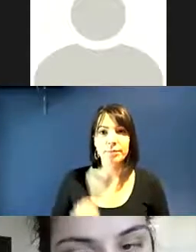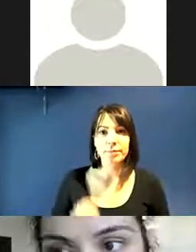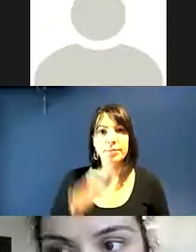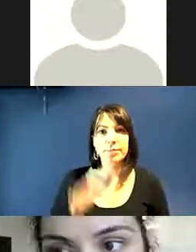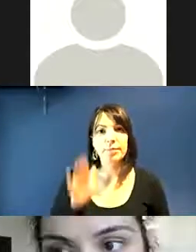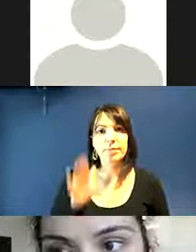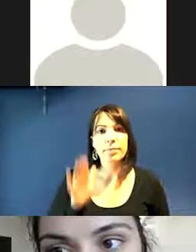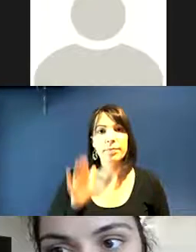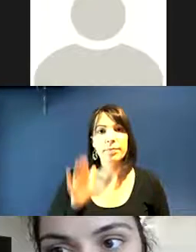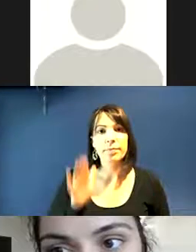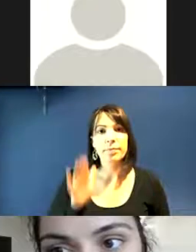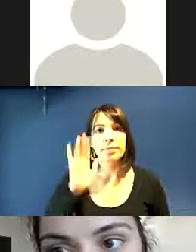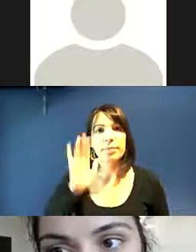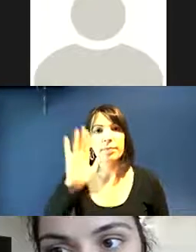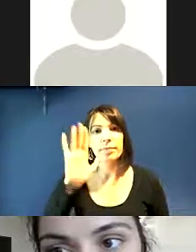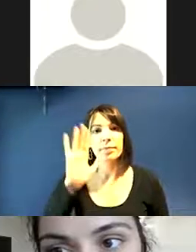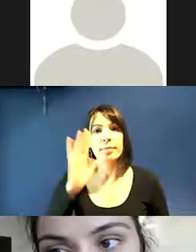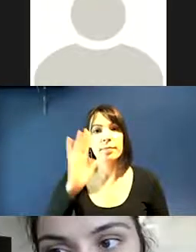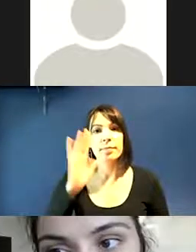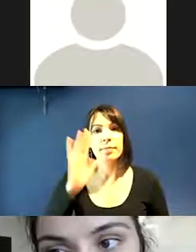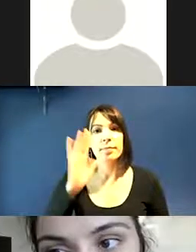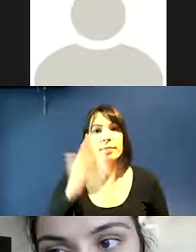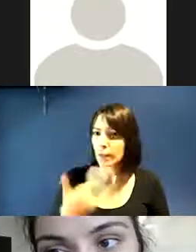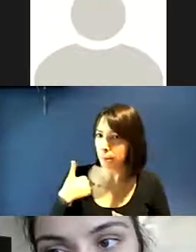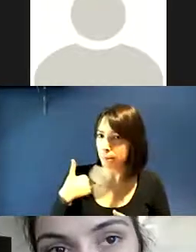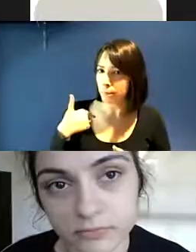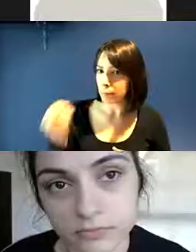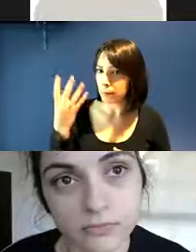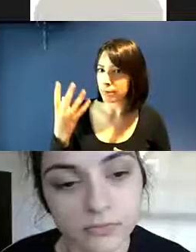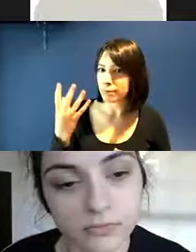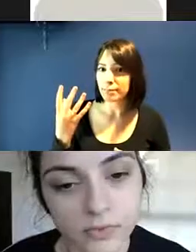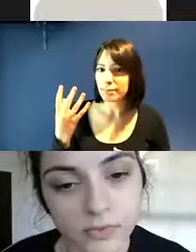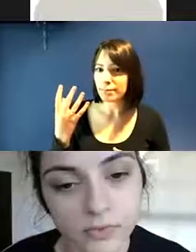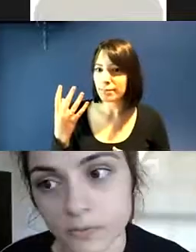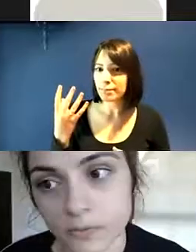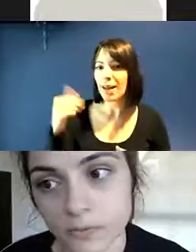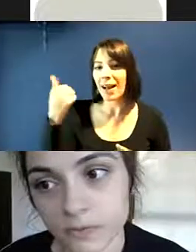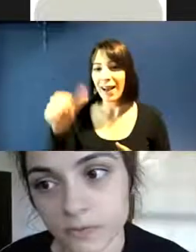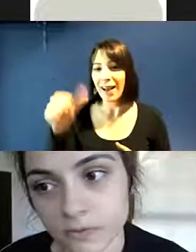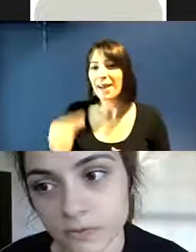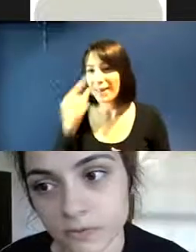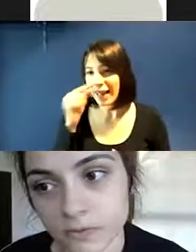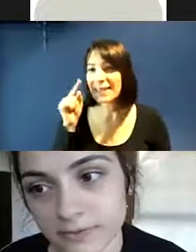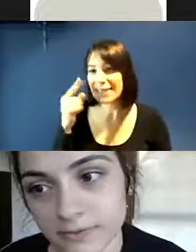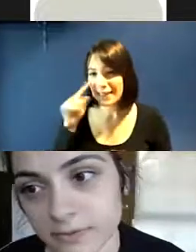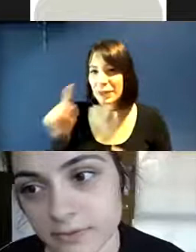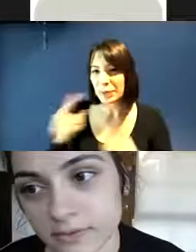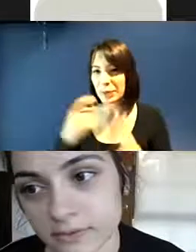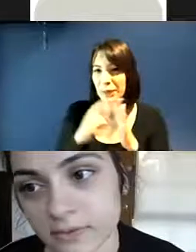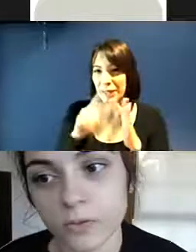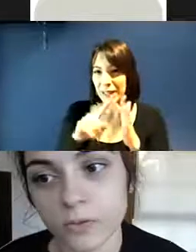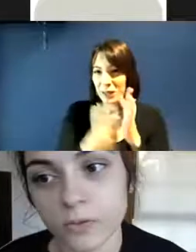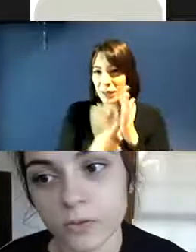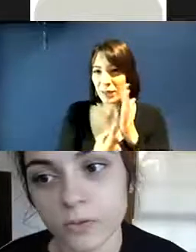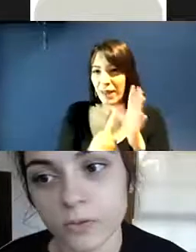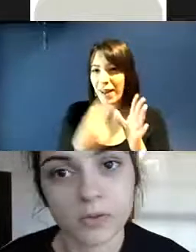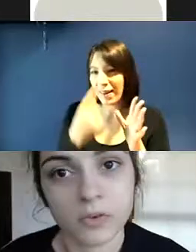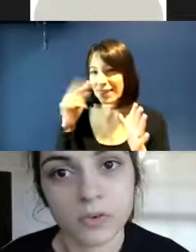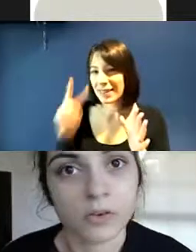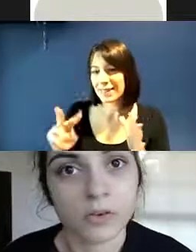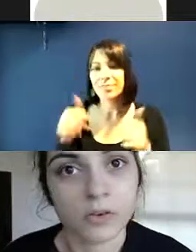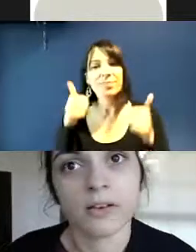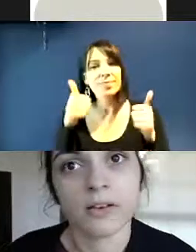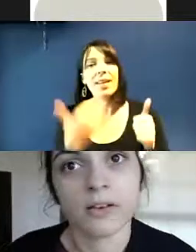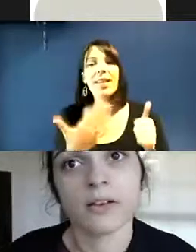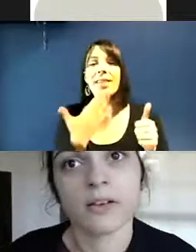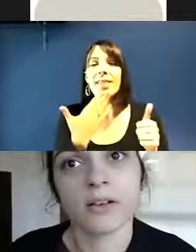Am I up? You're up. Beautiful. I couldn't see myself there on the screen. Thank you, Olivia and Tess, for